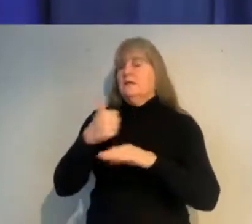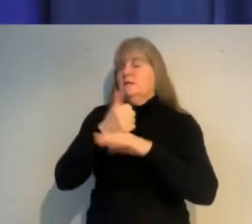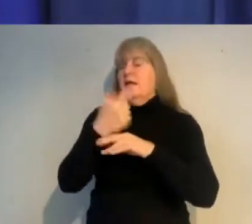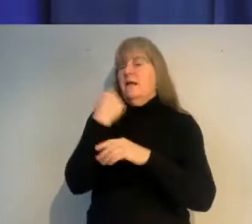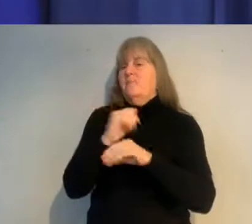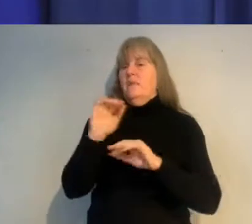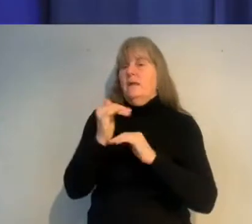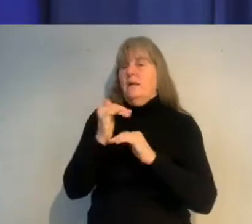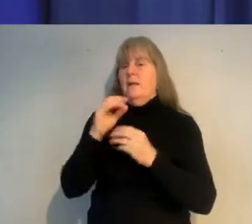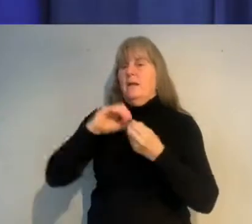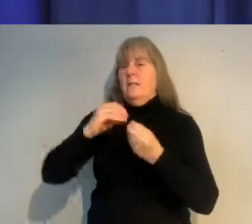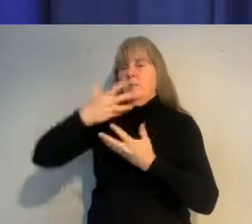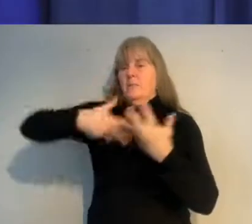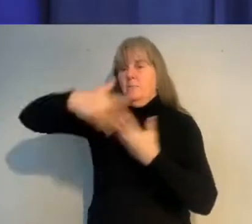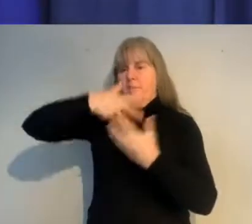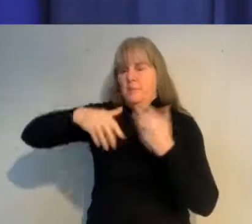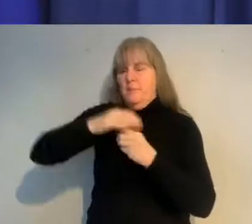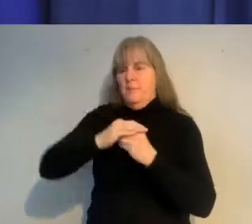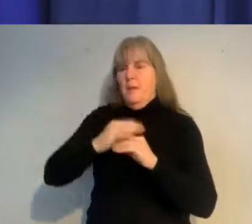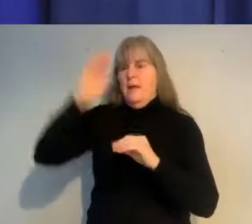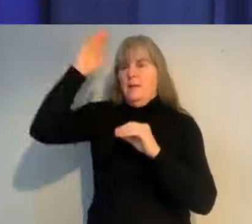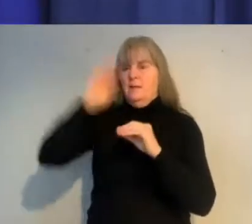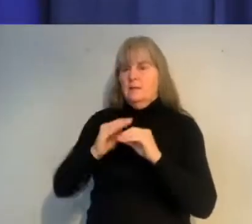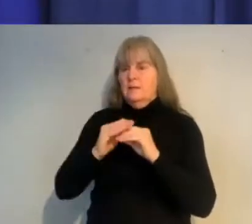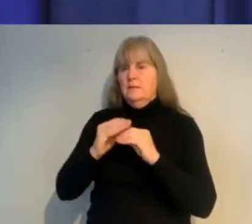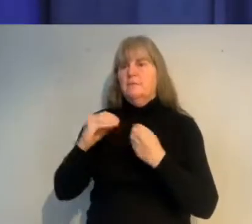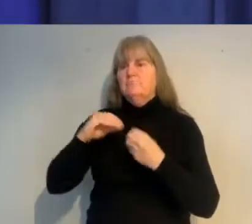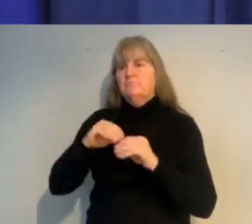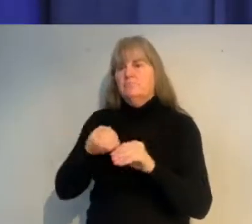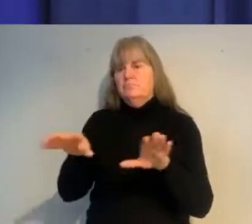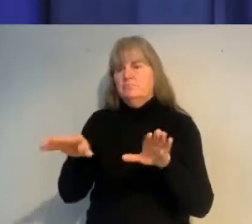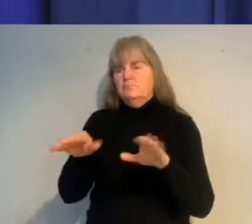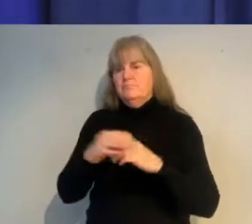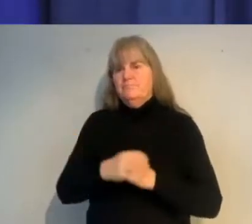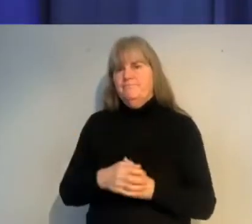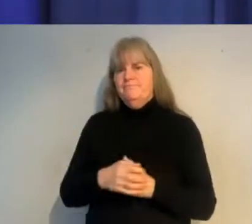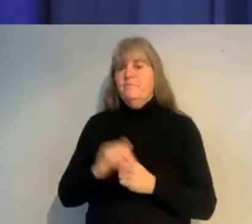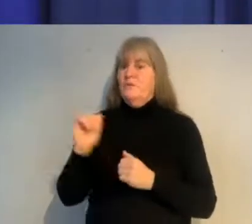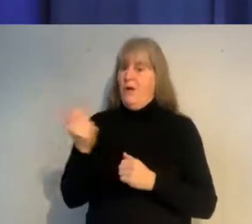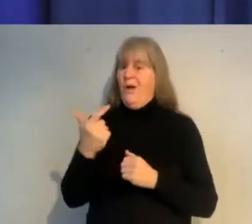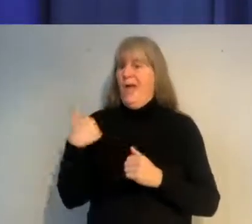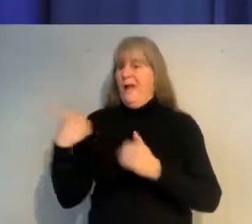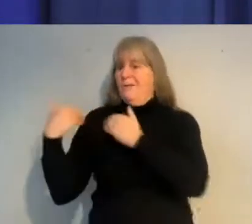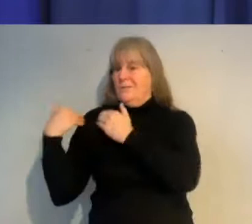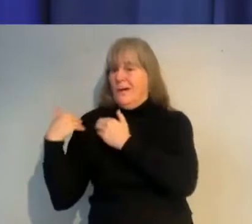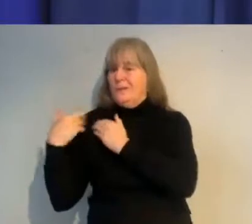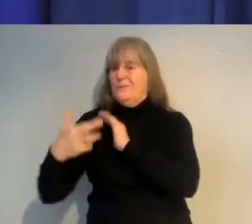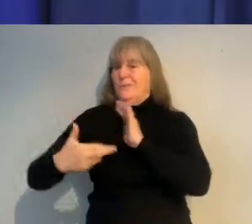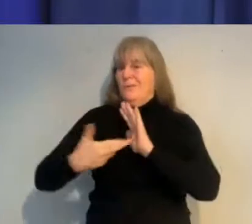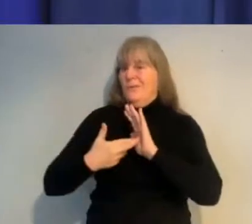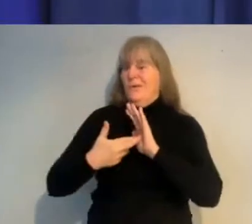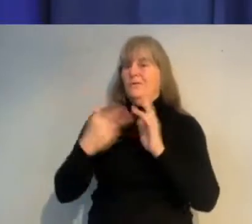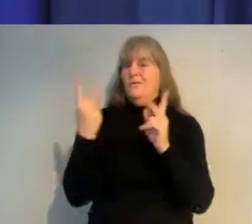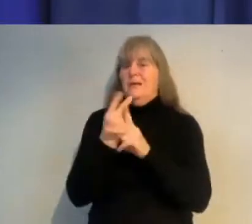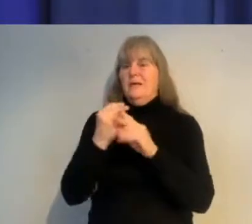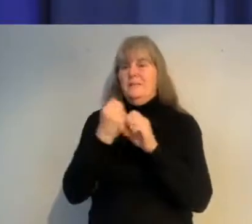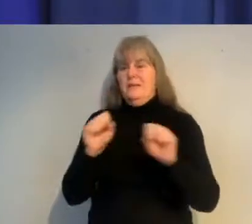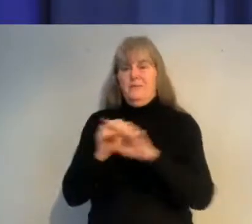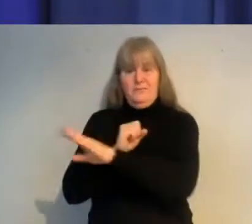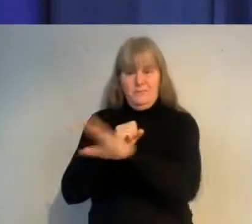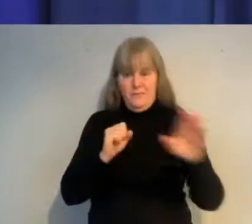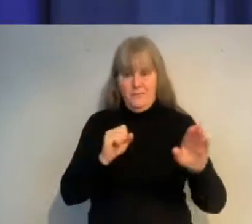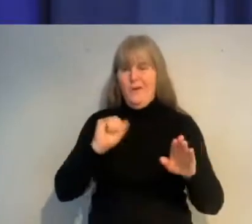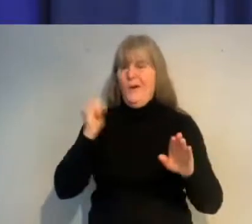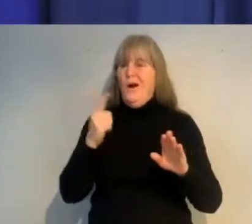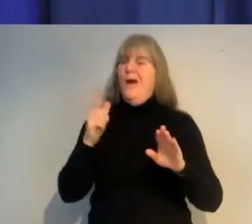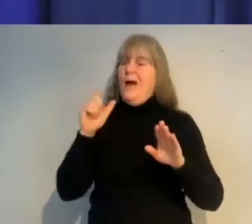and ultimately reduce transmission. We all have a role to play in keeping the territory safe, and we all need to take